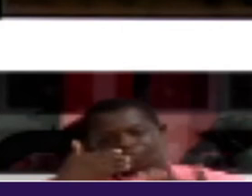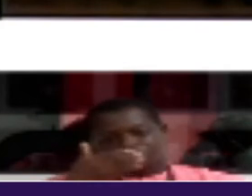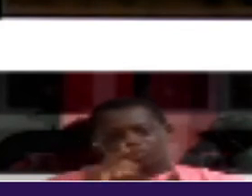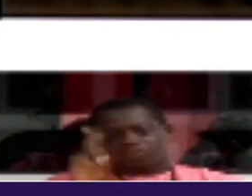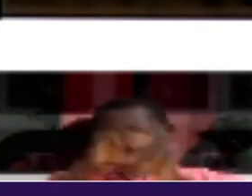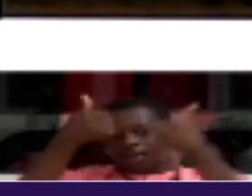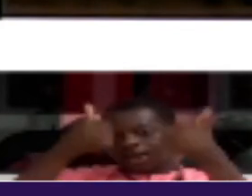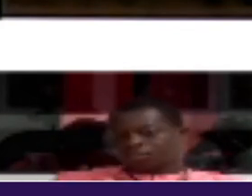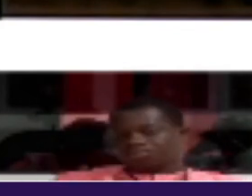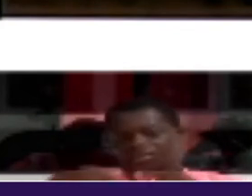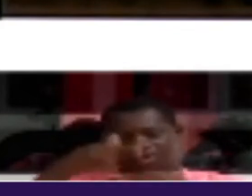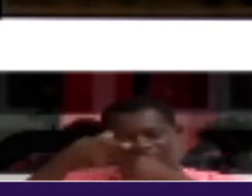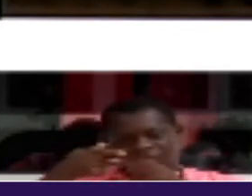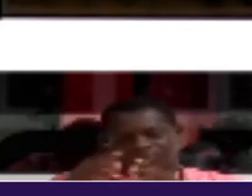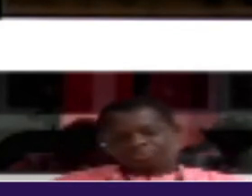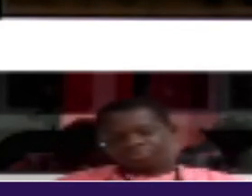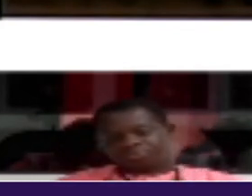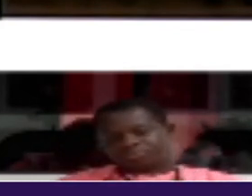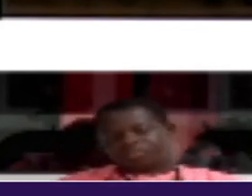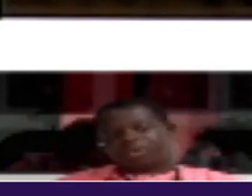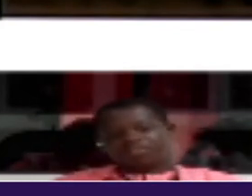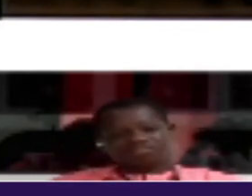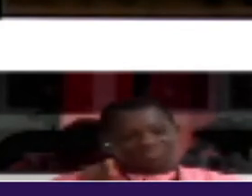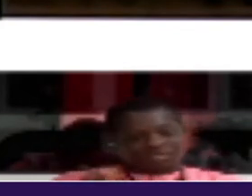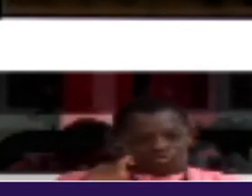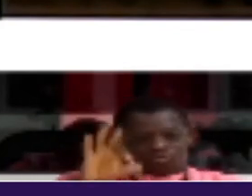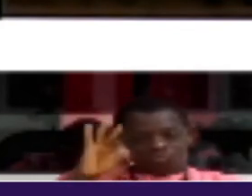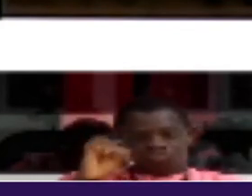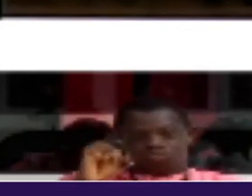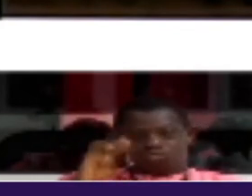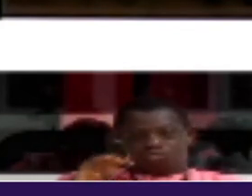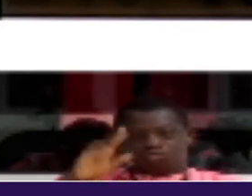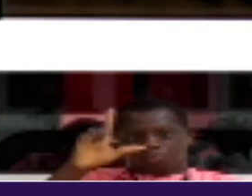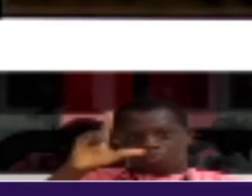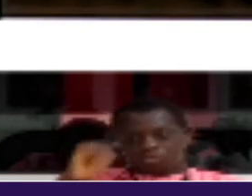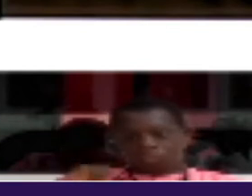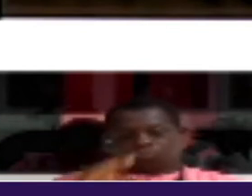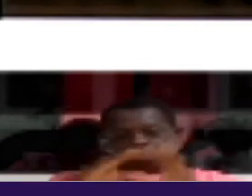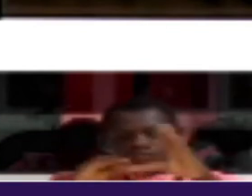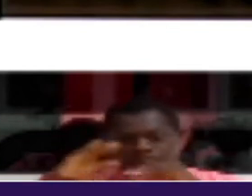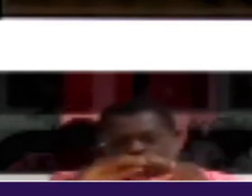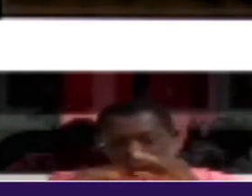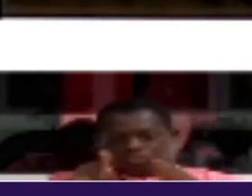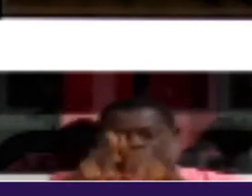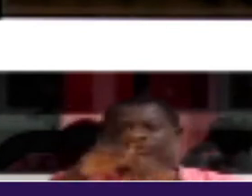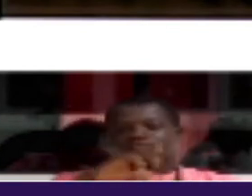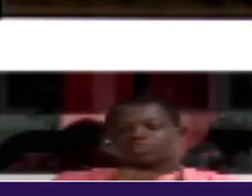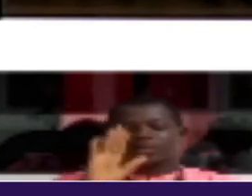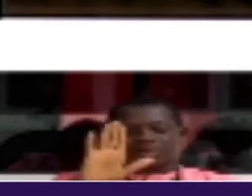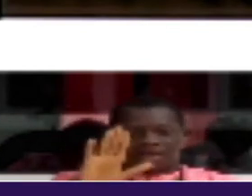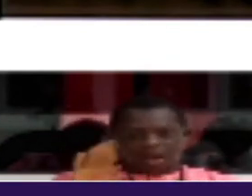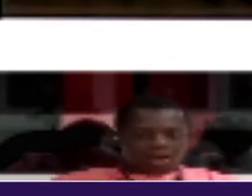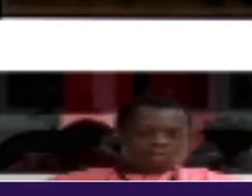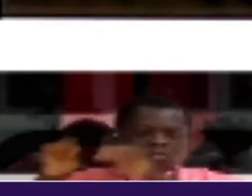from there, this Tumbul talked with the man. Later they moved forward because I was staying in the